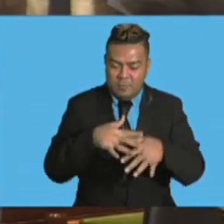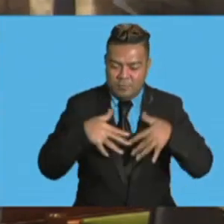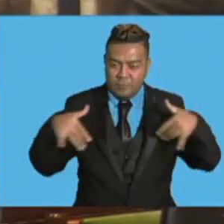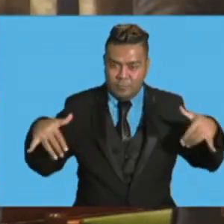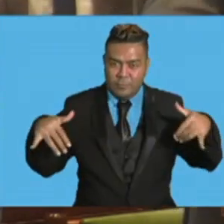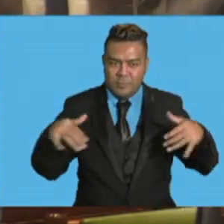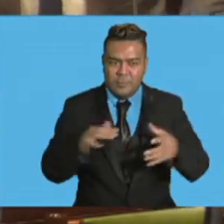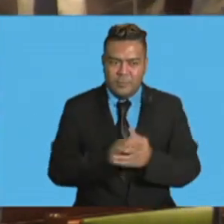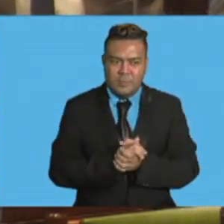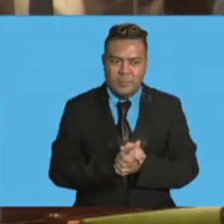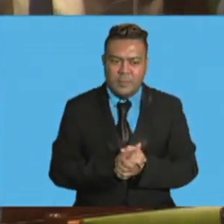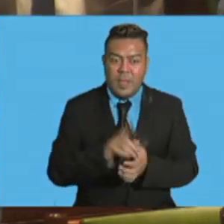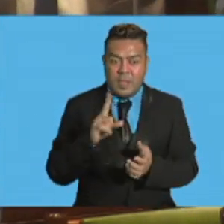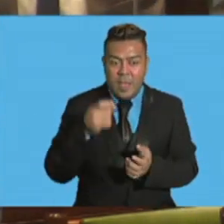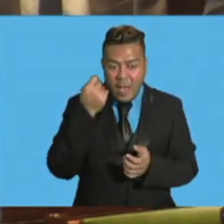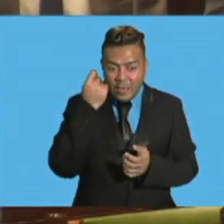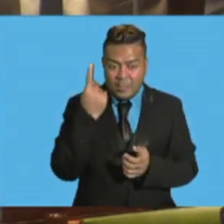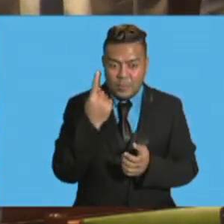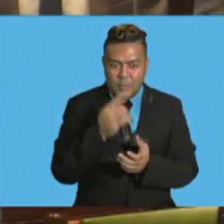the house. They